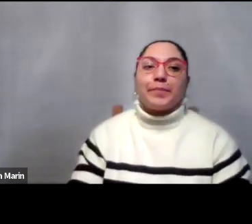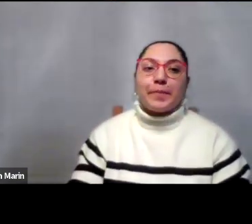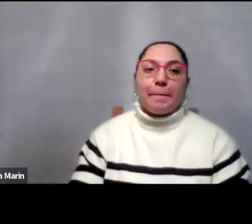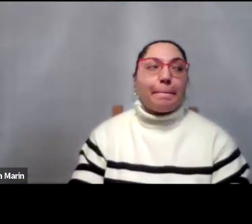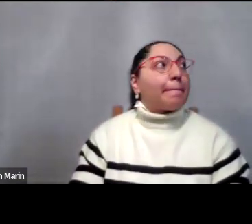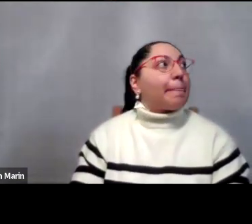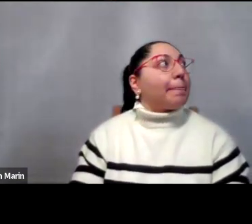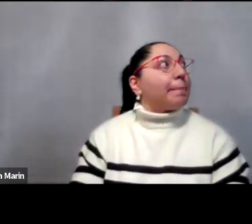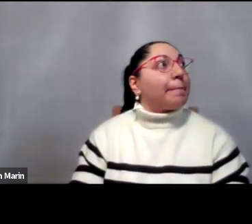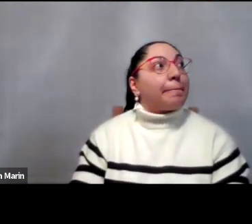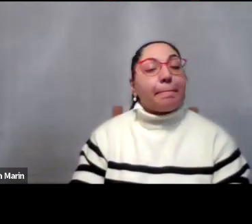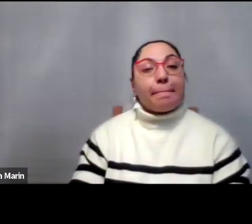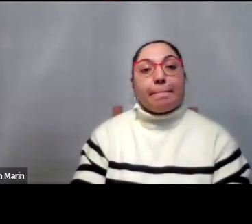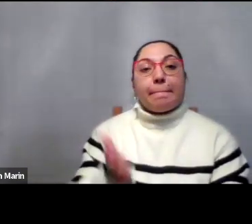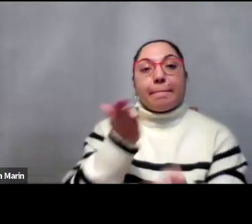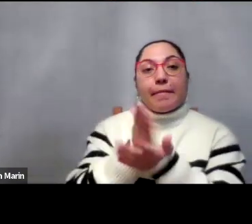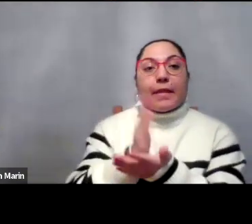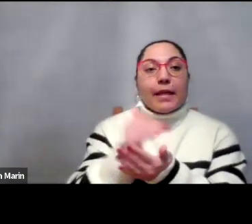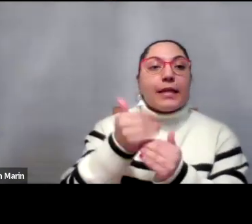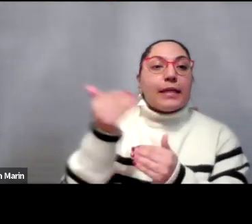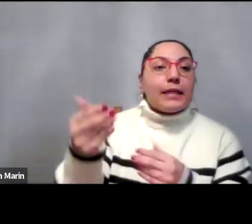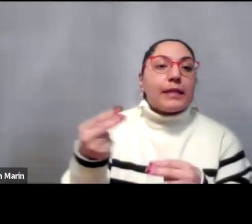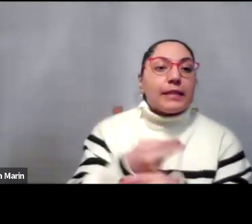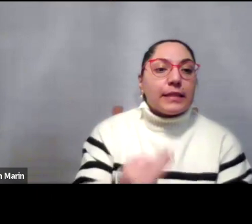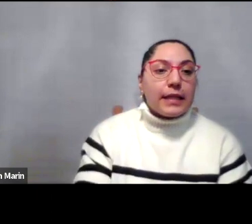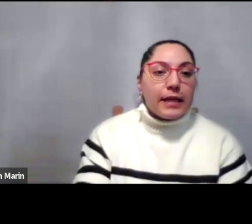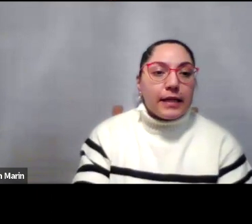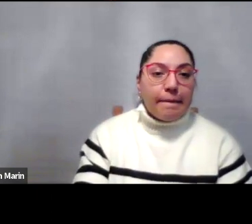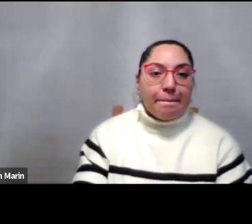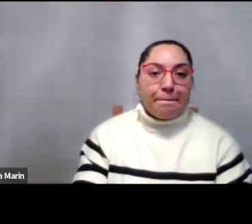All right, next slide, please.